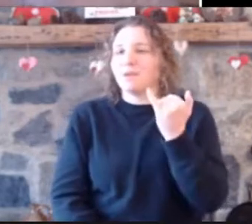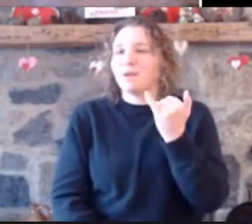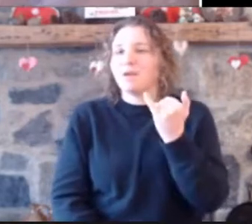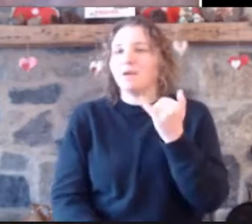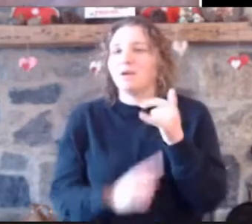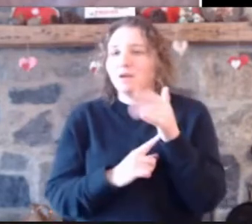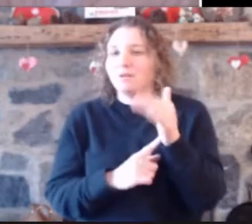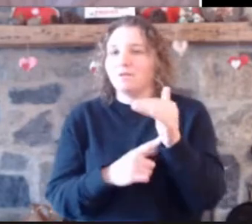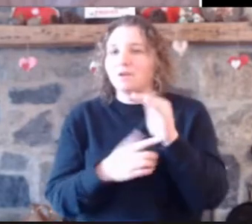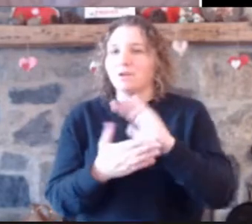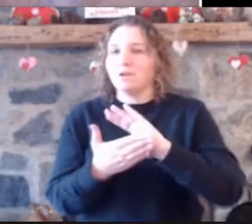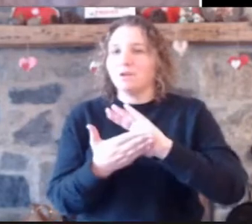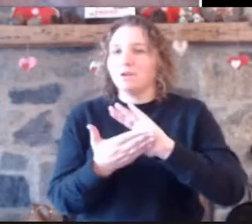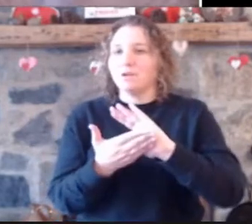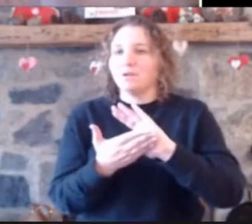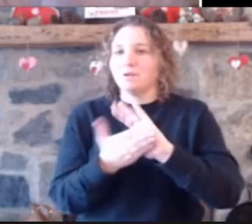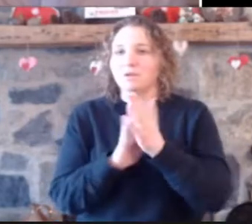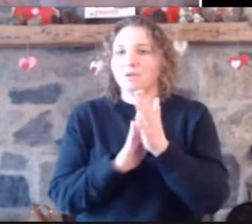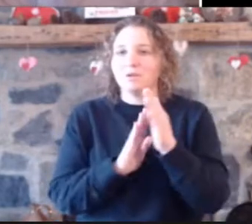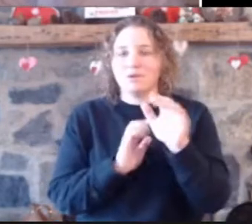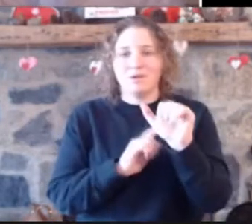a sacred cow for them.